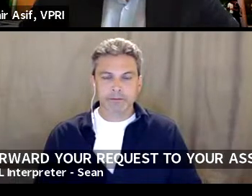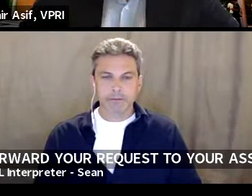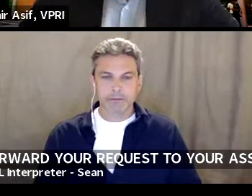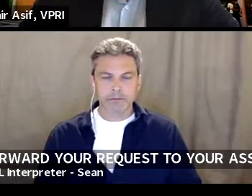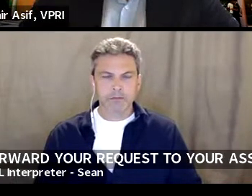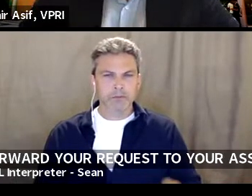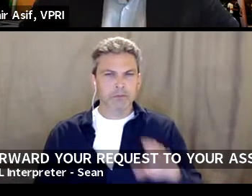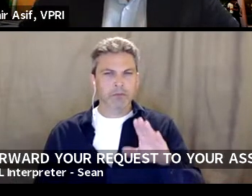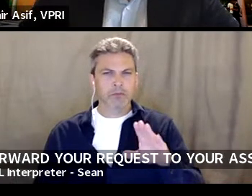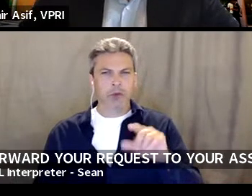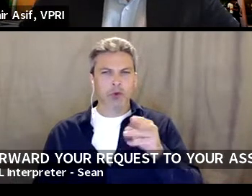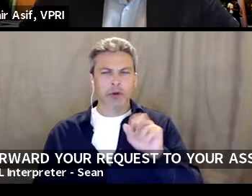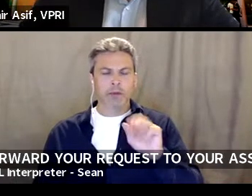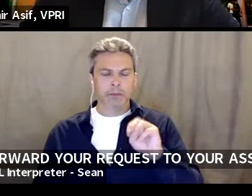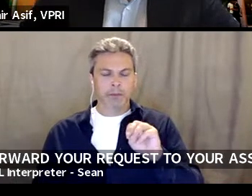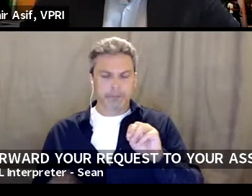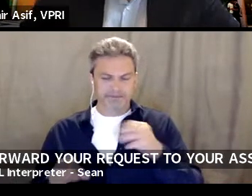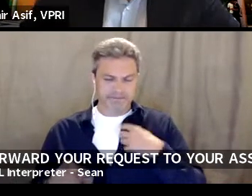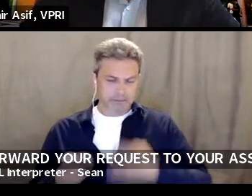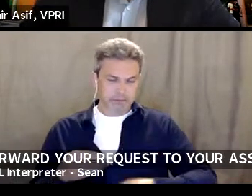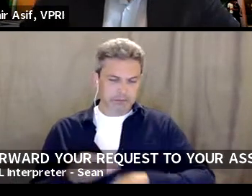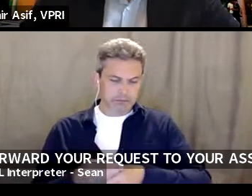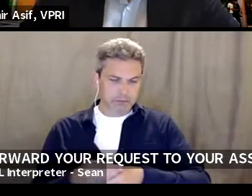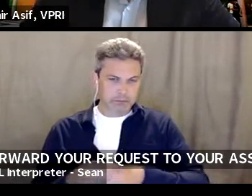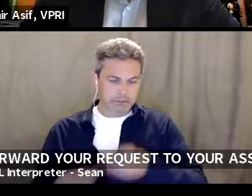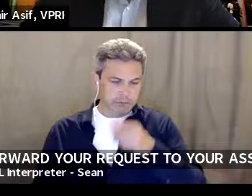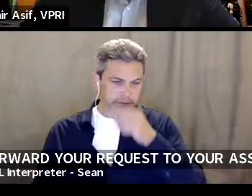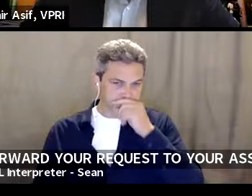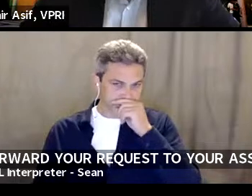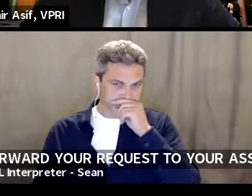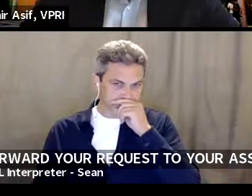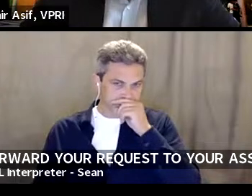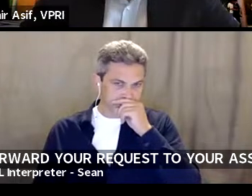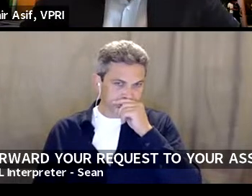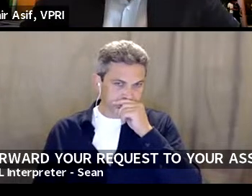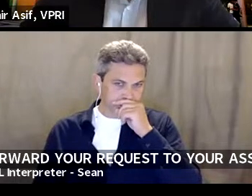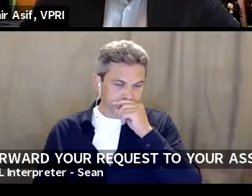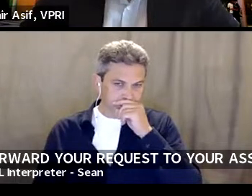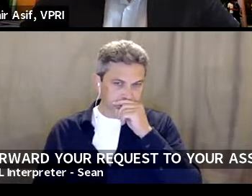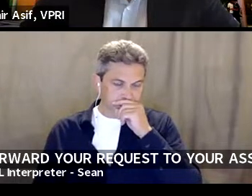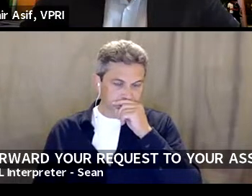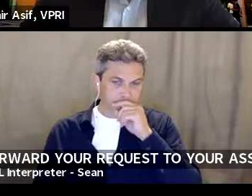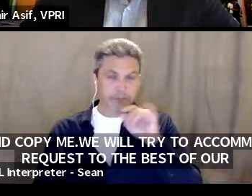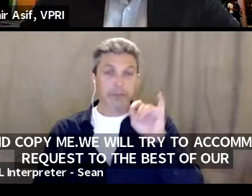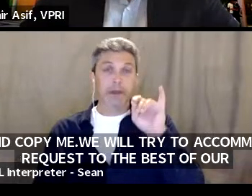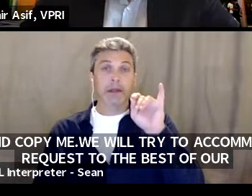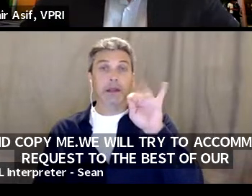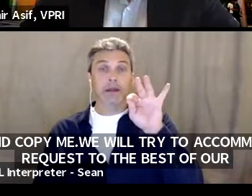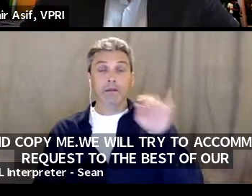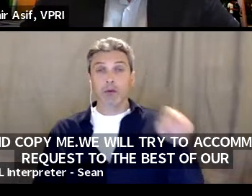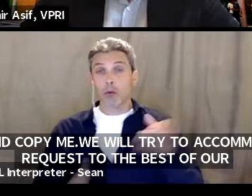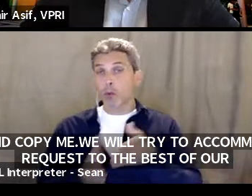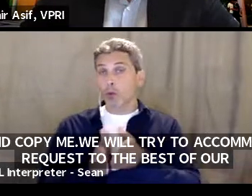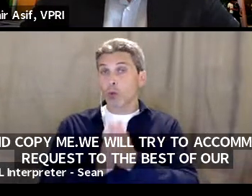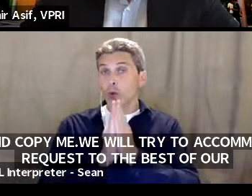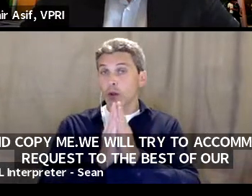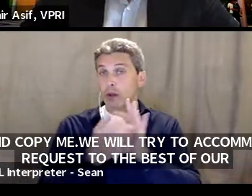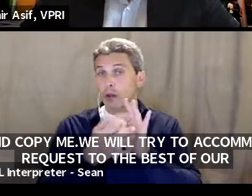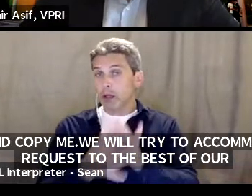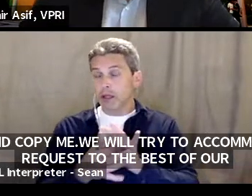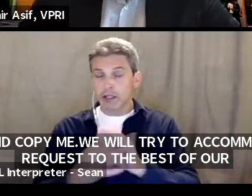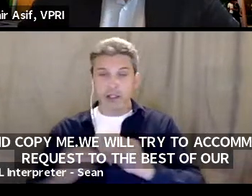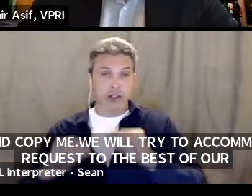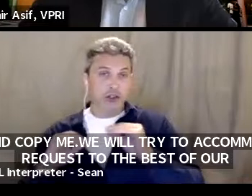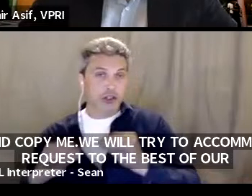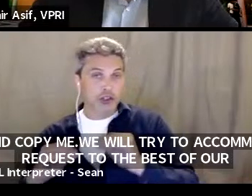Graham, could I just add that, whether or not the requests pertain to teaching or research